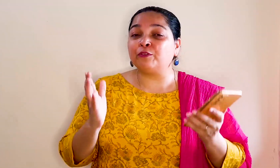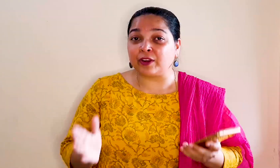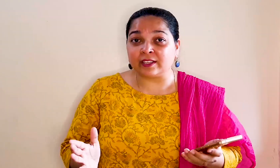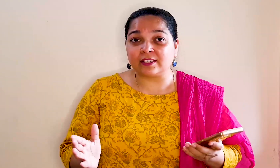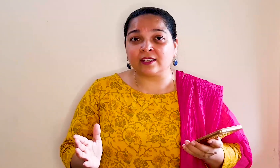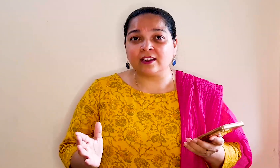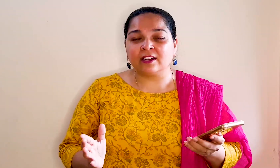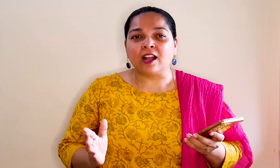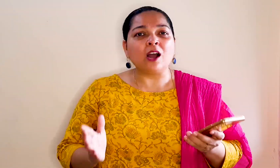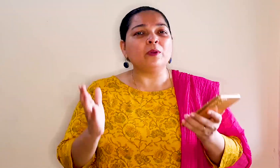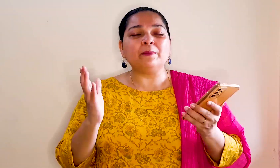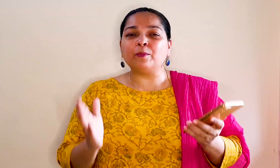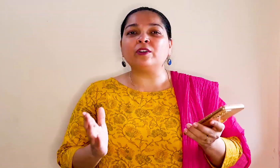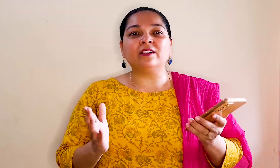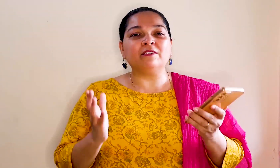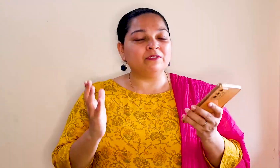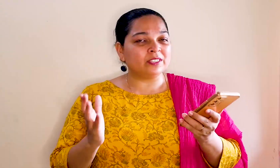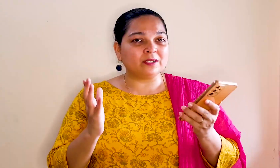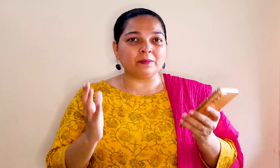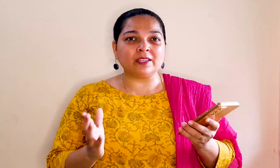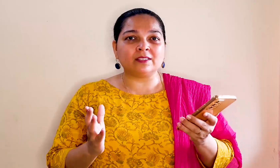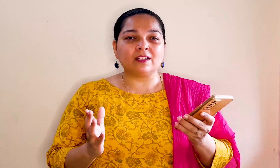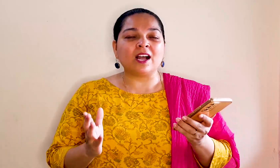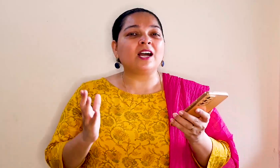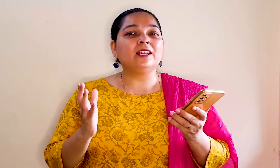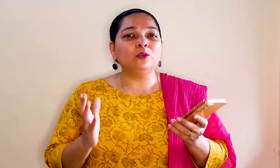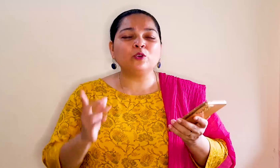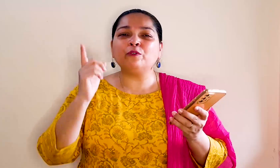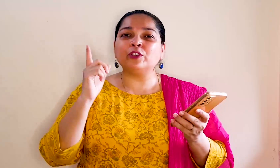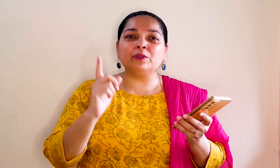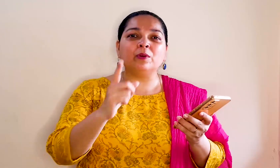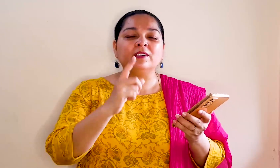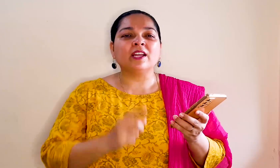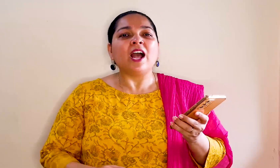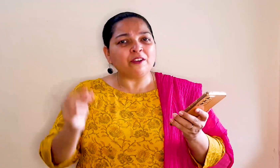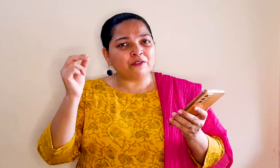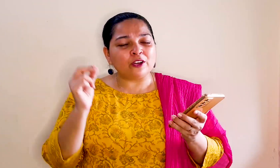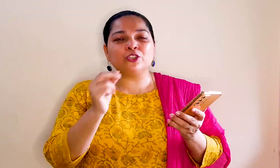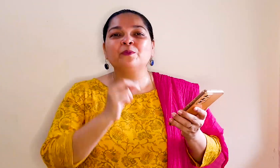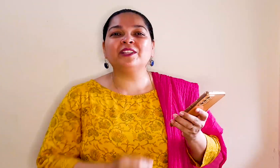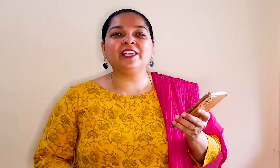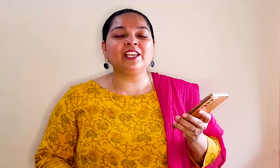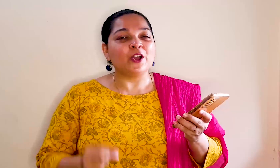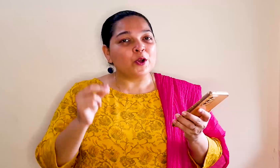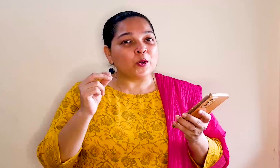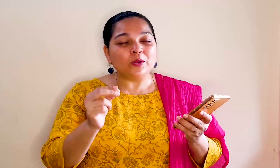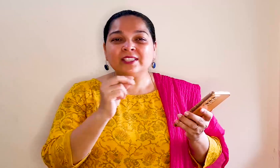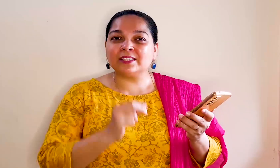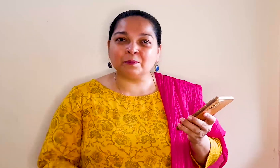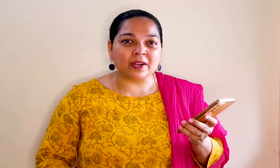with your friends. How important wisdom is. Hallelujah. Go for the Word. Have fellowship with the